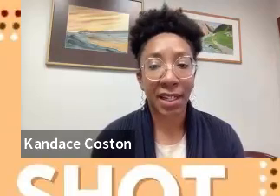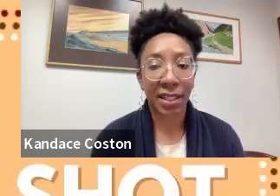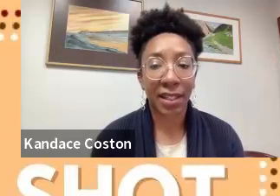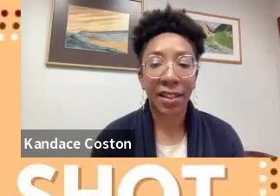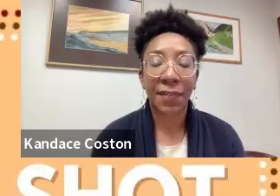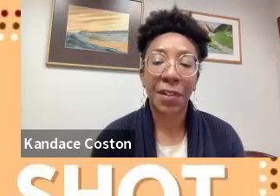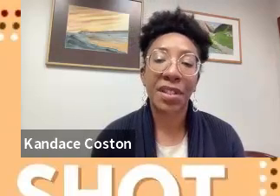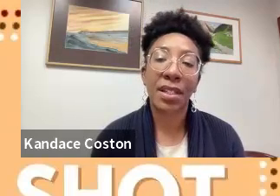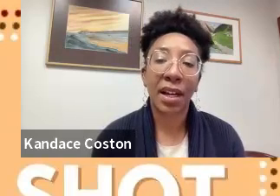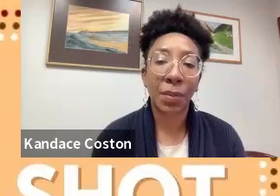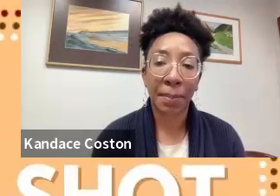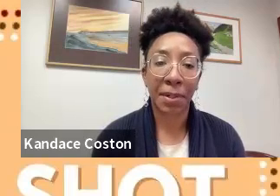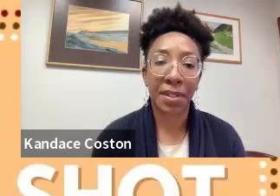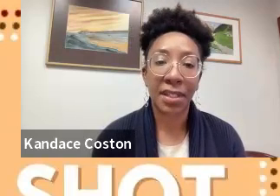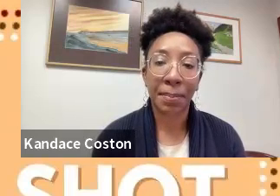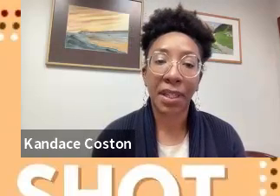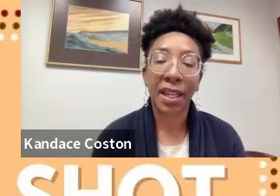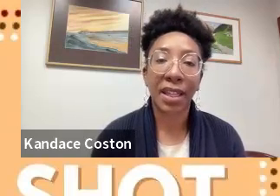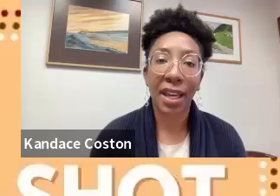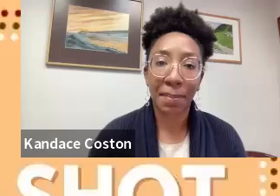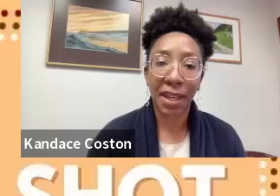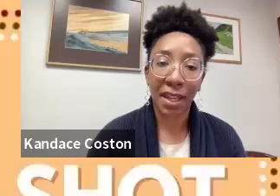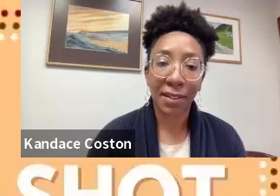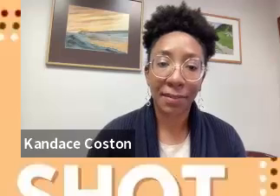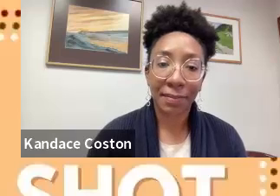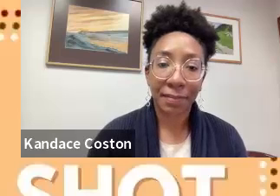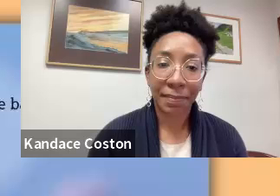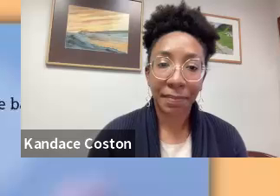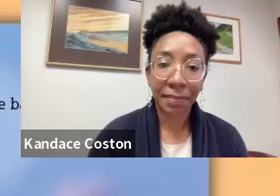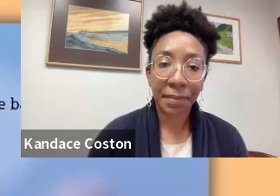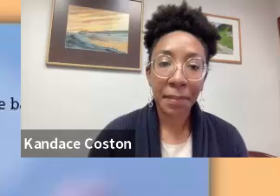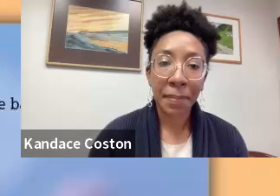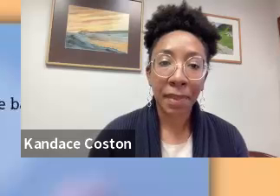Watt Misaka, the first non-white person to play in the NBA.